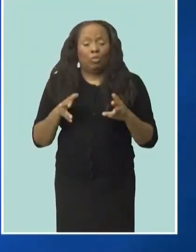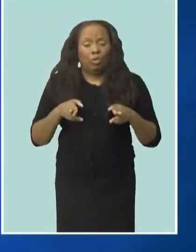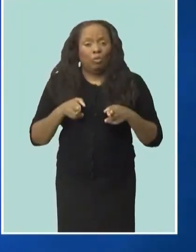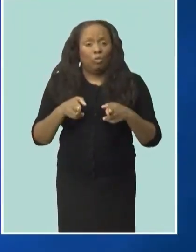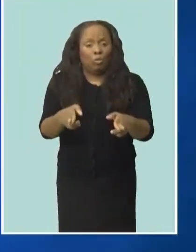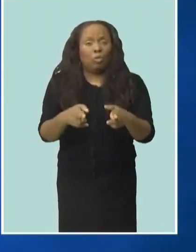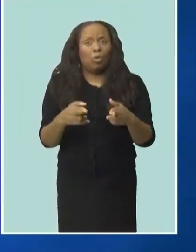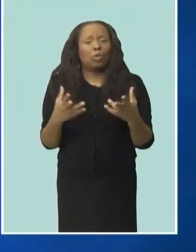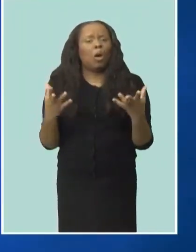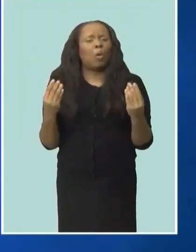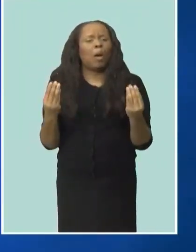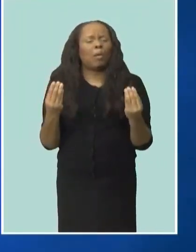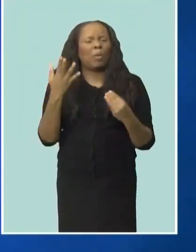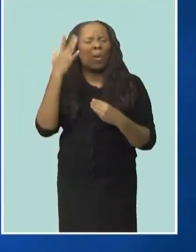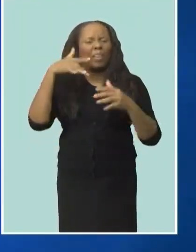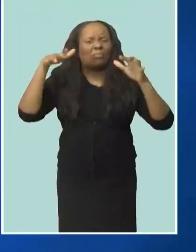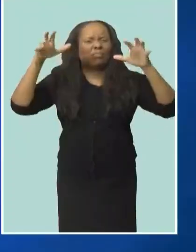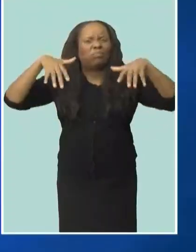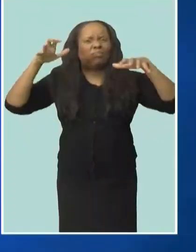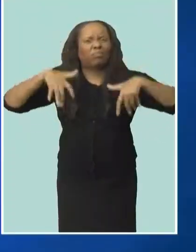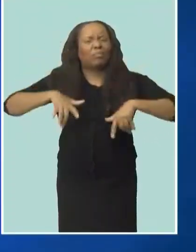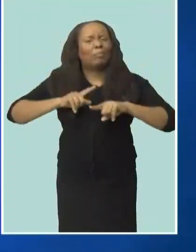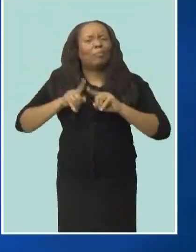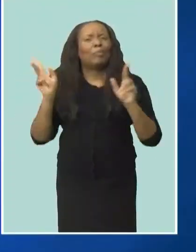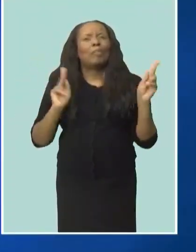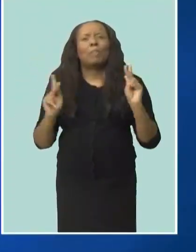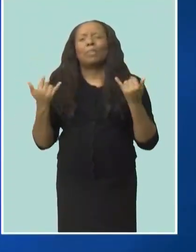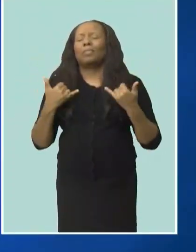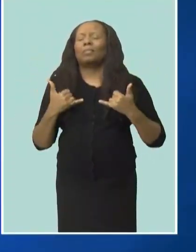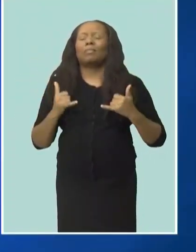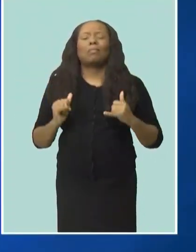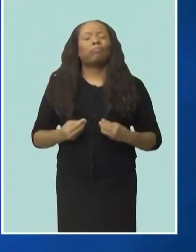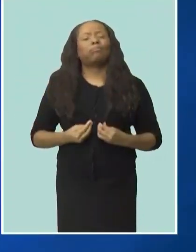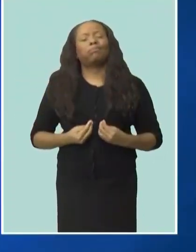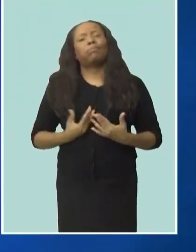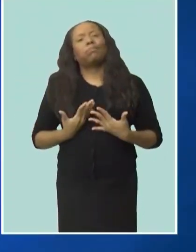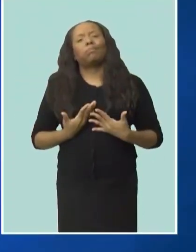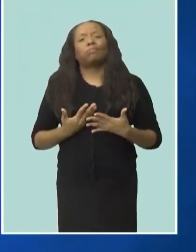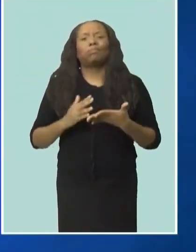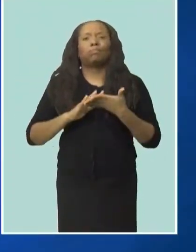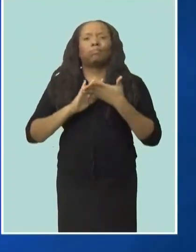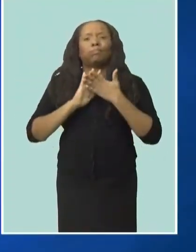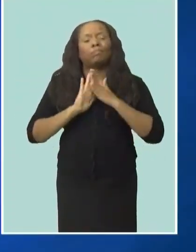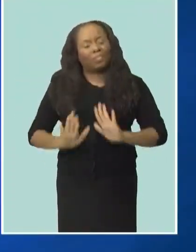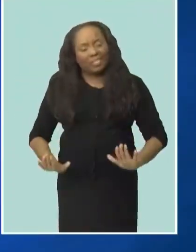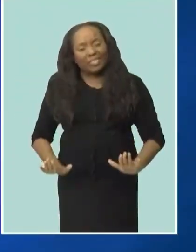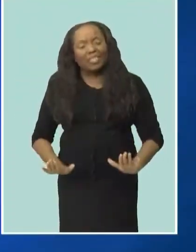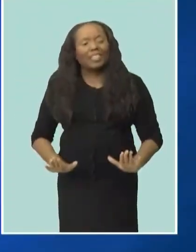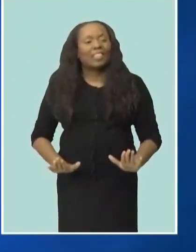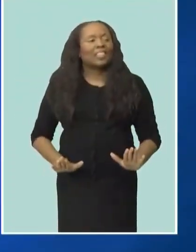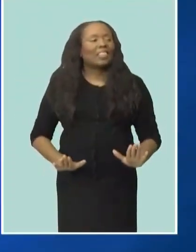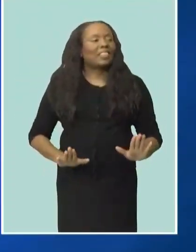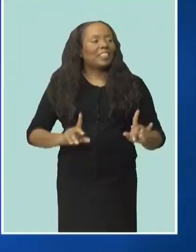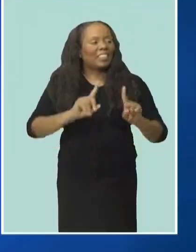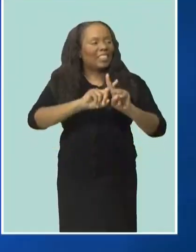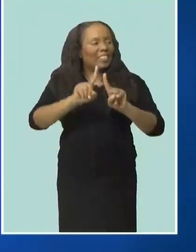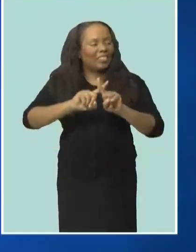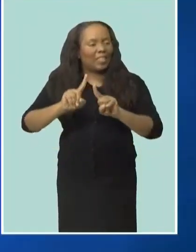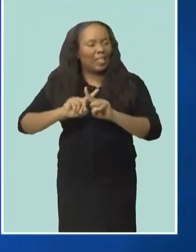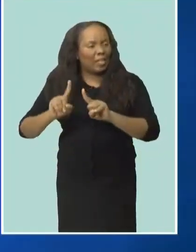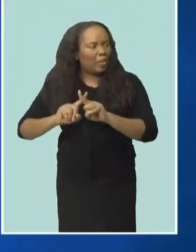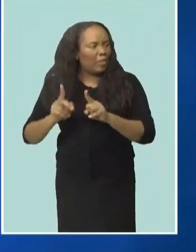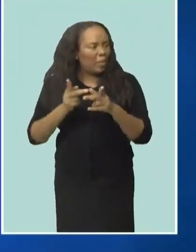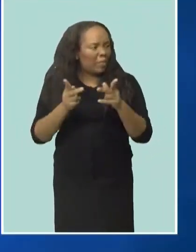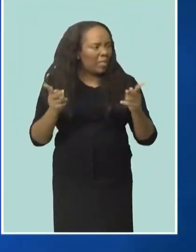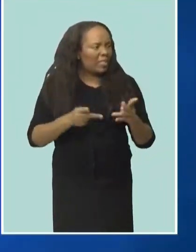early morning showers could put a damper on the march for emancipation and peace. Starting at various points, the march